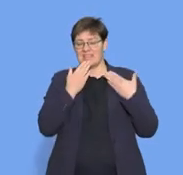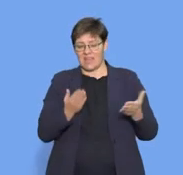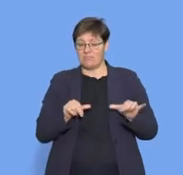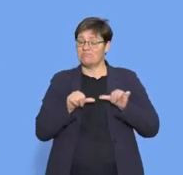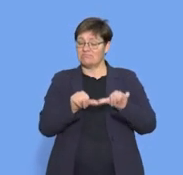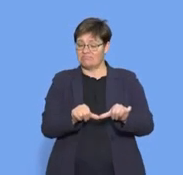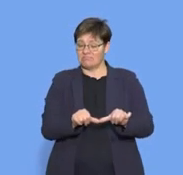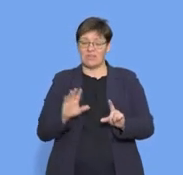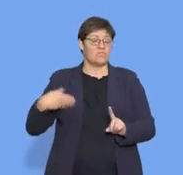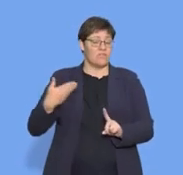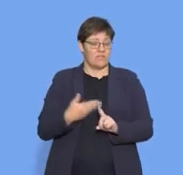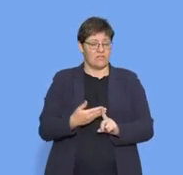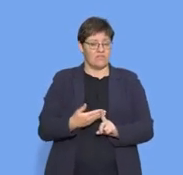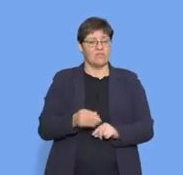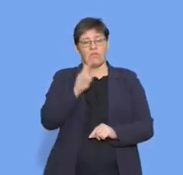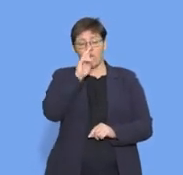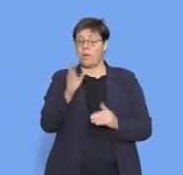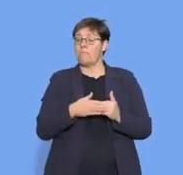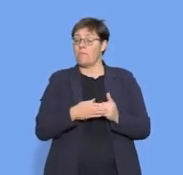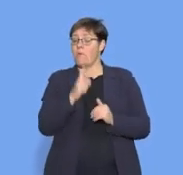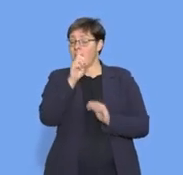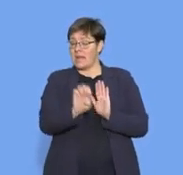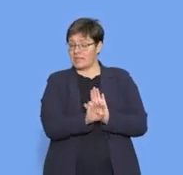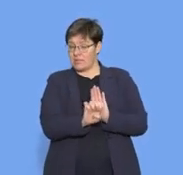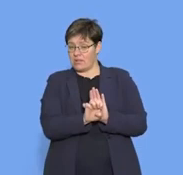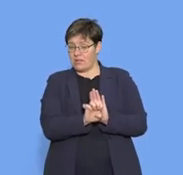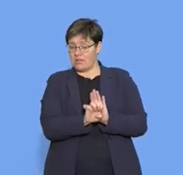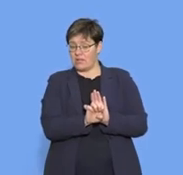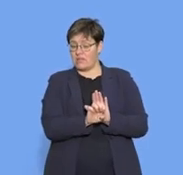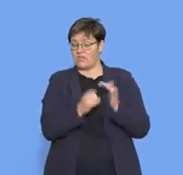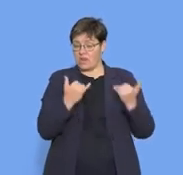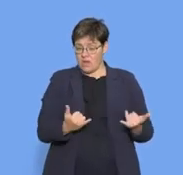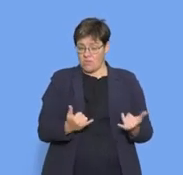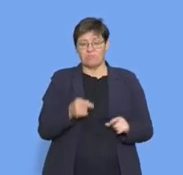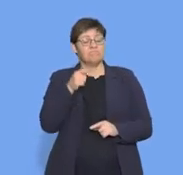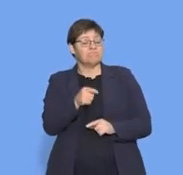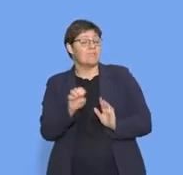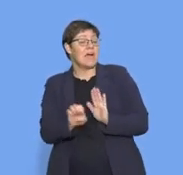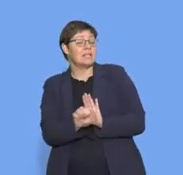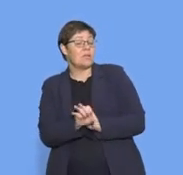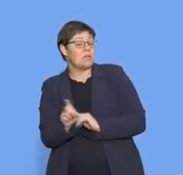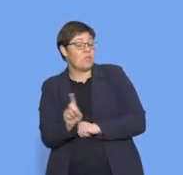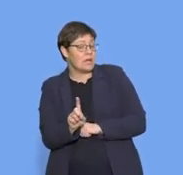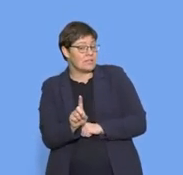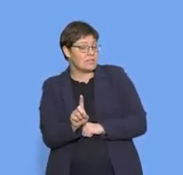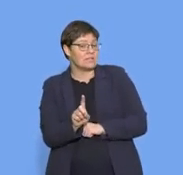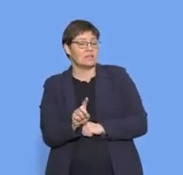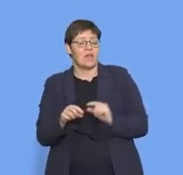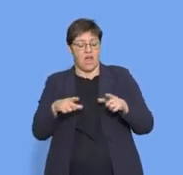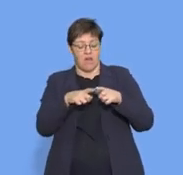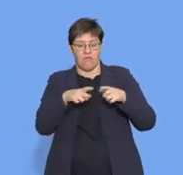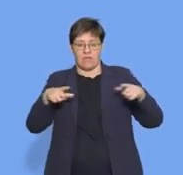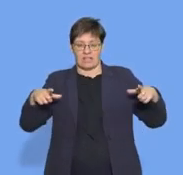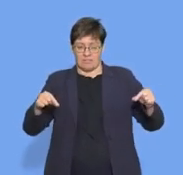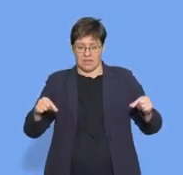Great, guys. Thank you so much for sticking with me this far. We're going to look at one more example for now, and this example is going to